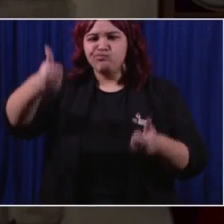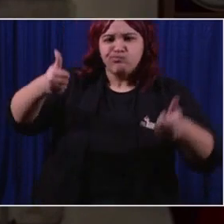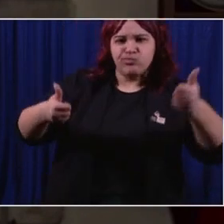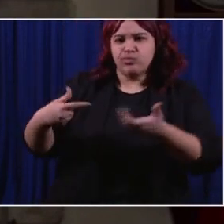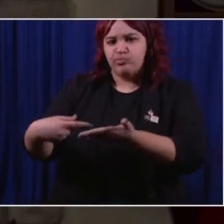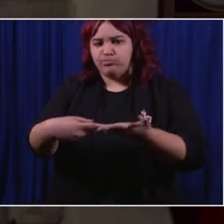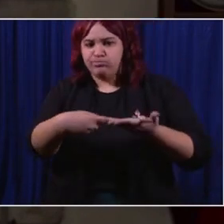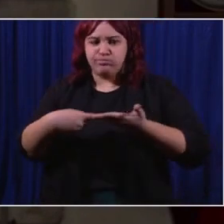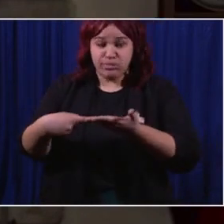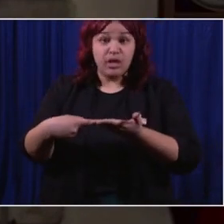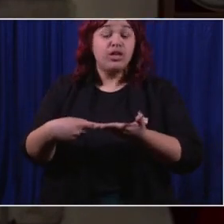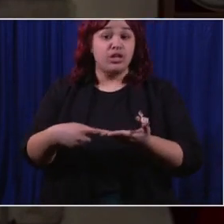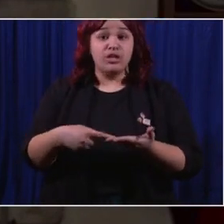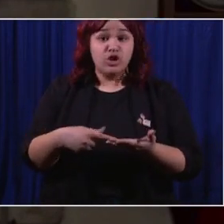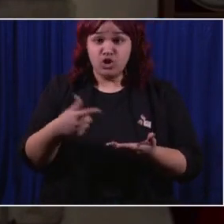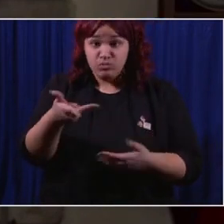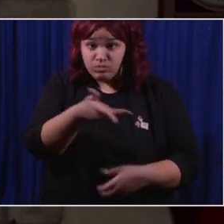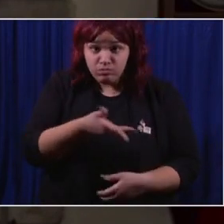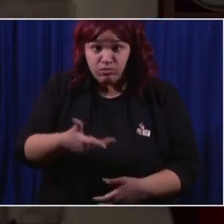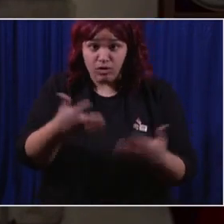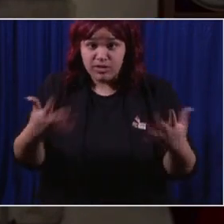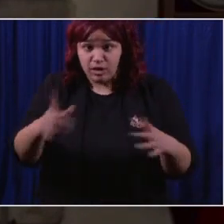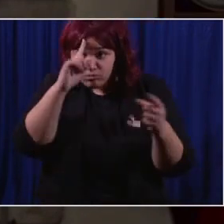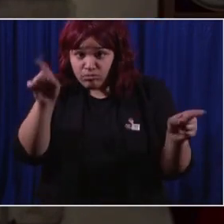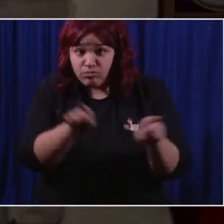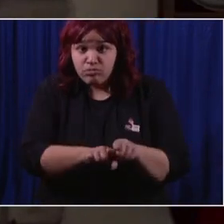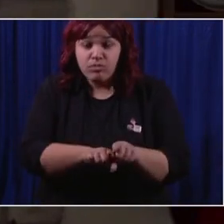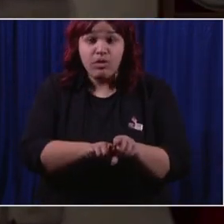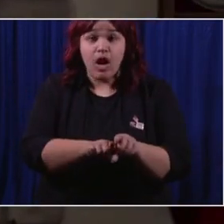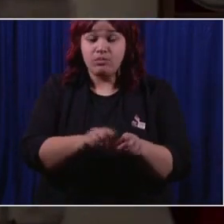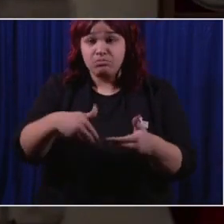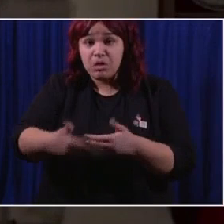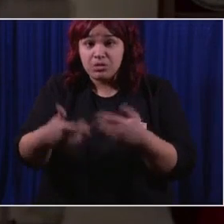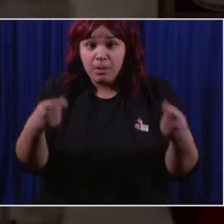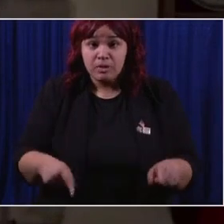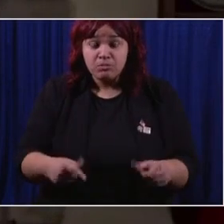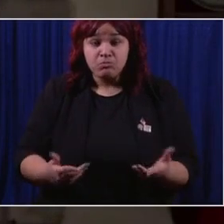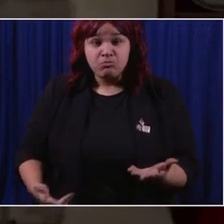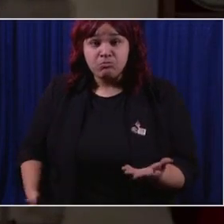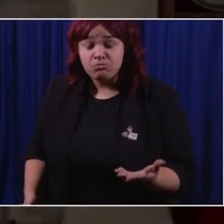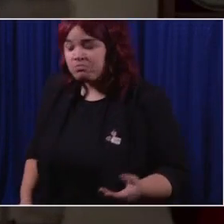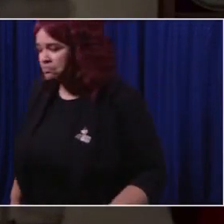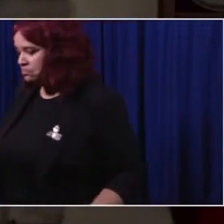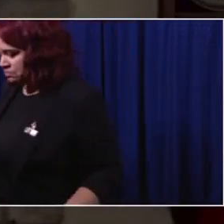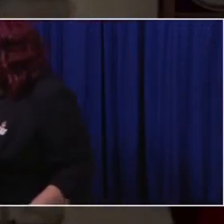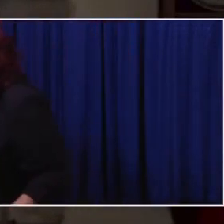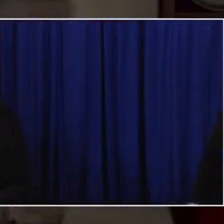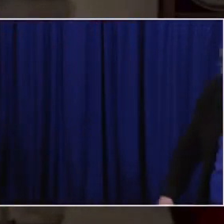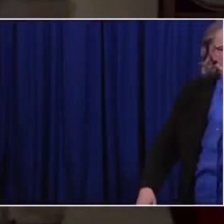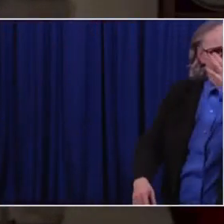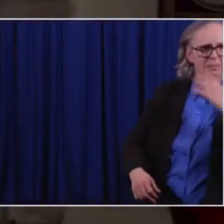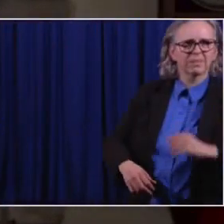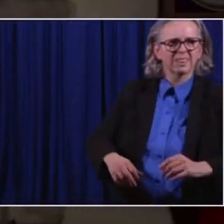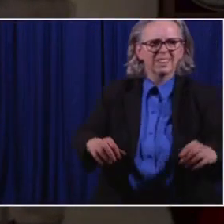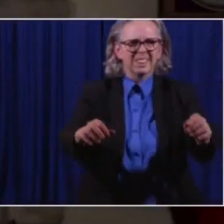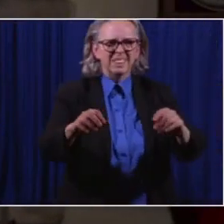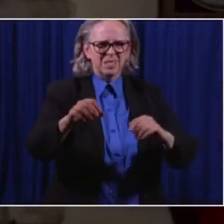you did, what is the deal? Thank you. Well, we certainly had discussions, and it's always